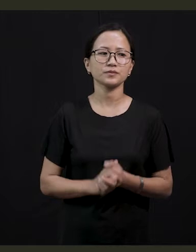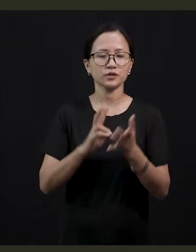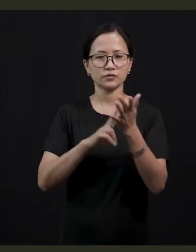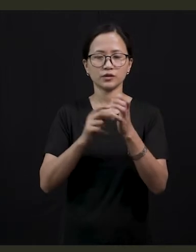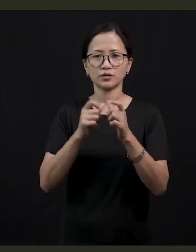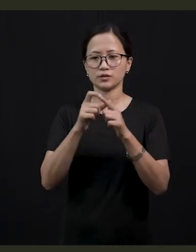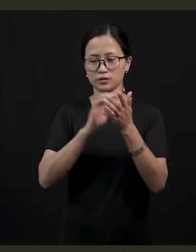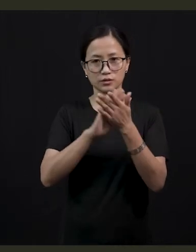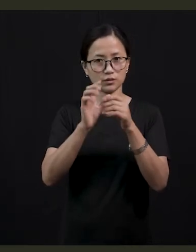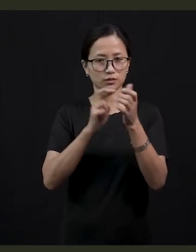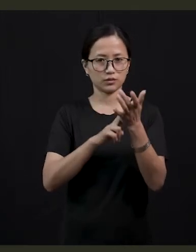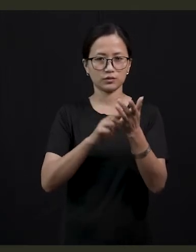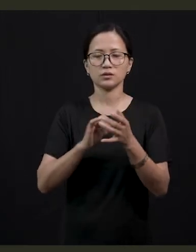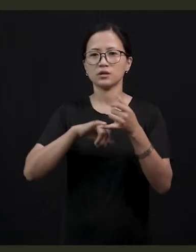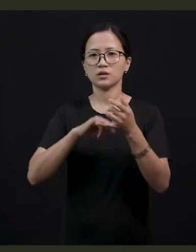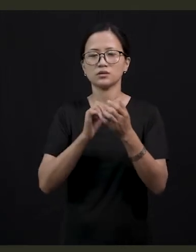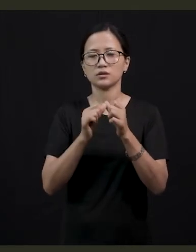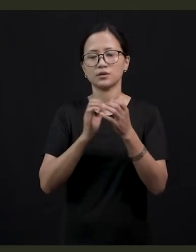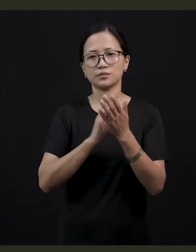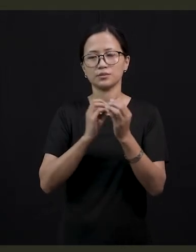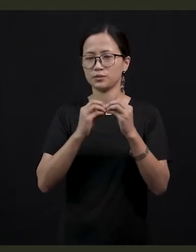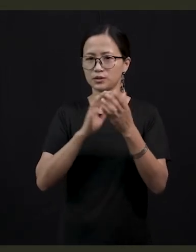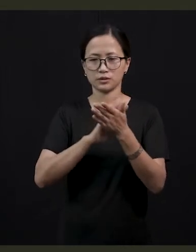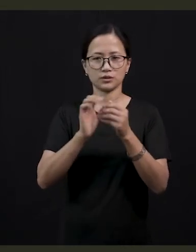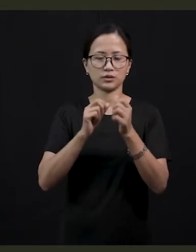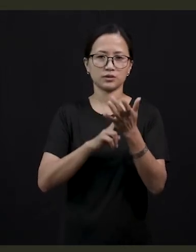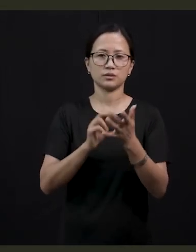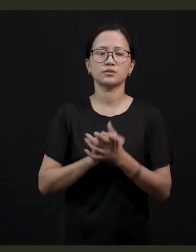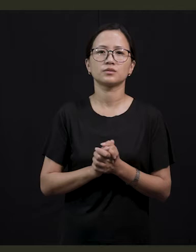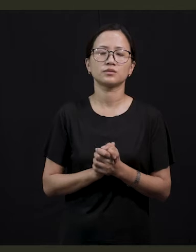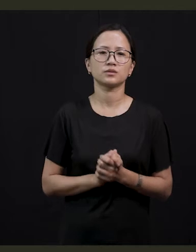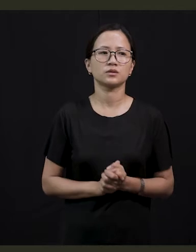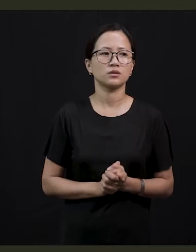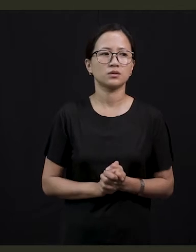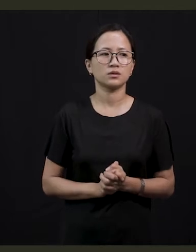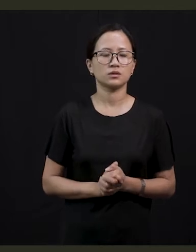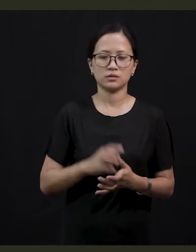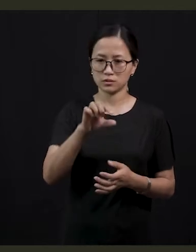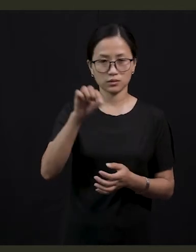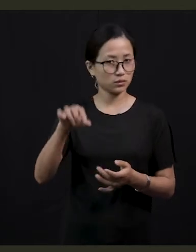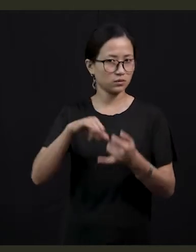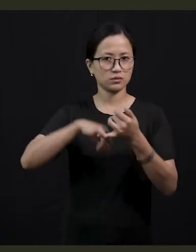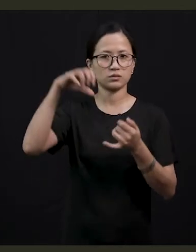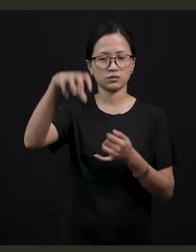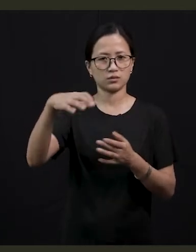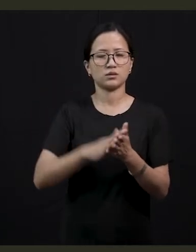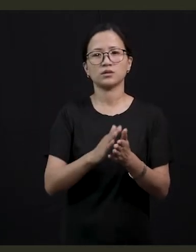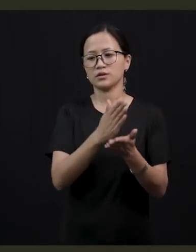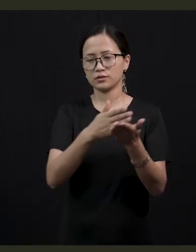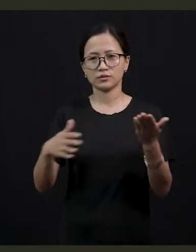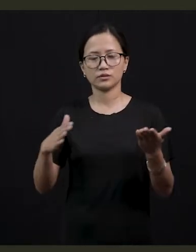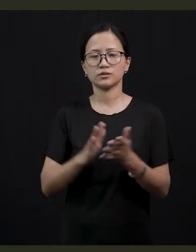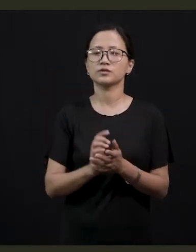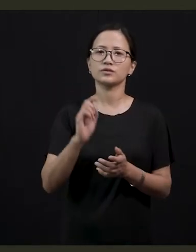Sabha. Now, process of electing the representatives in the state. Now, each state is divided